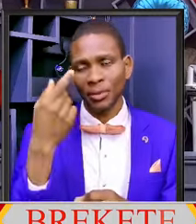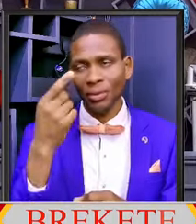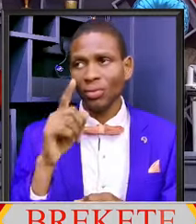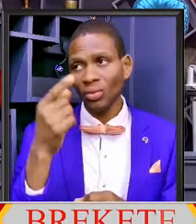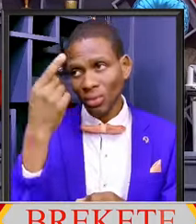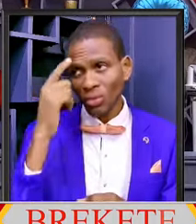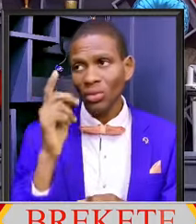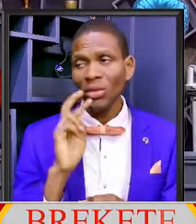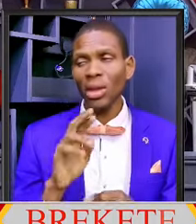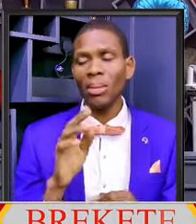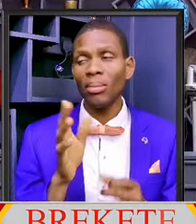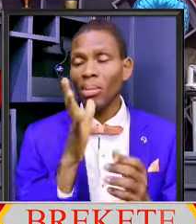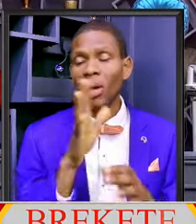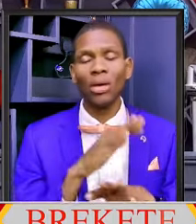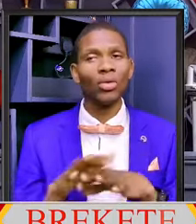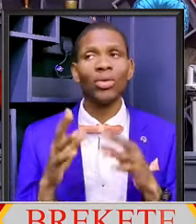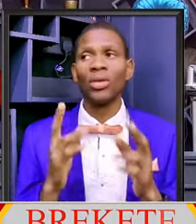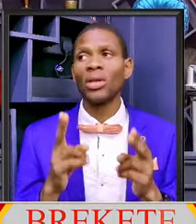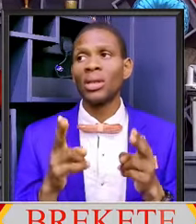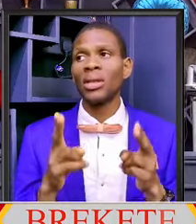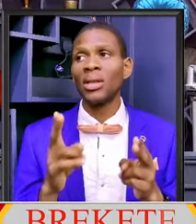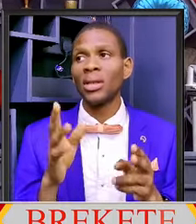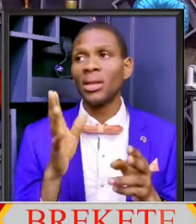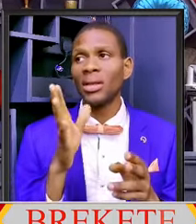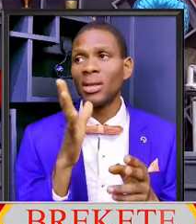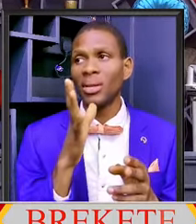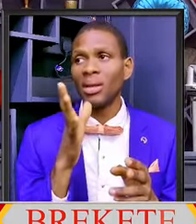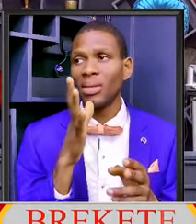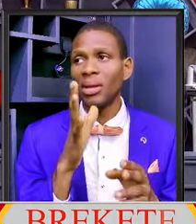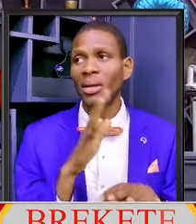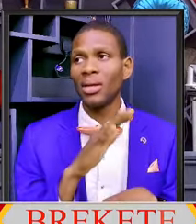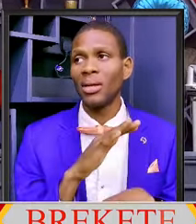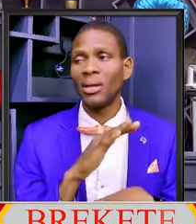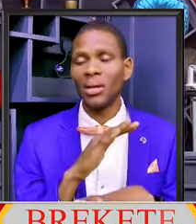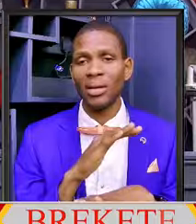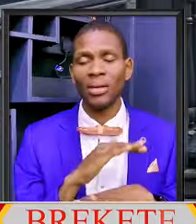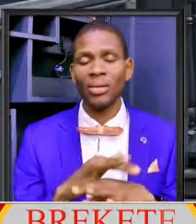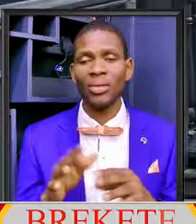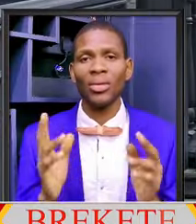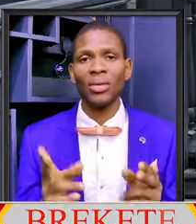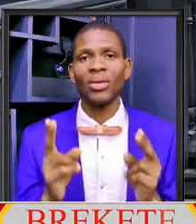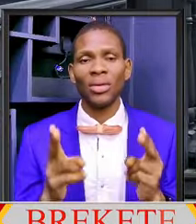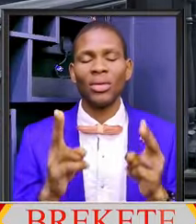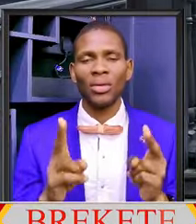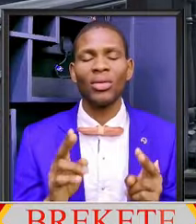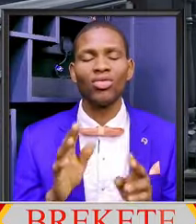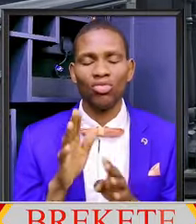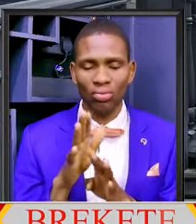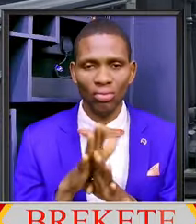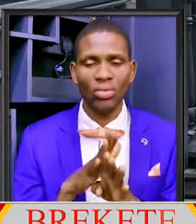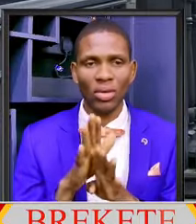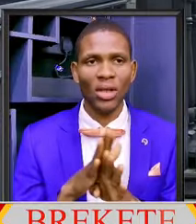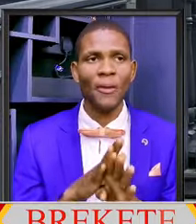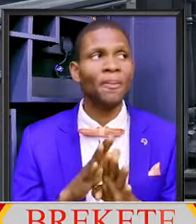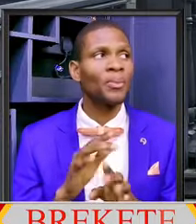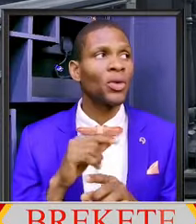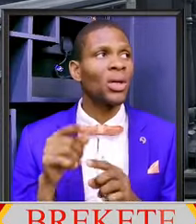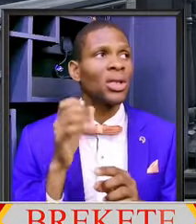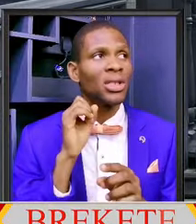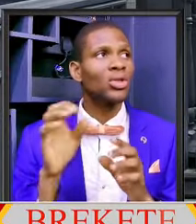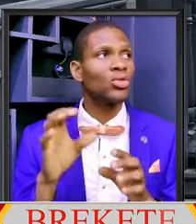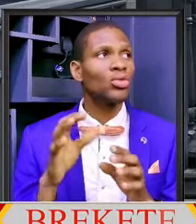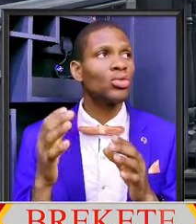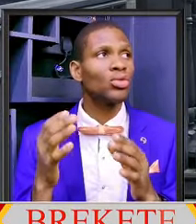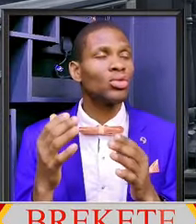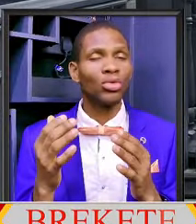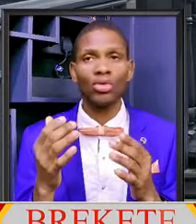Gently, mama, no rush. Oh. Mama, no rush. Gently. Okay. Yes, ma. Okay. When she do small,